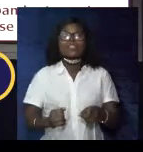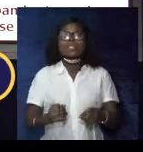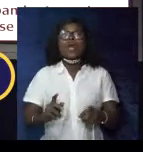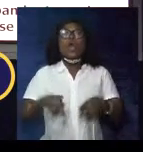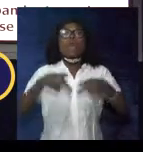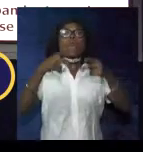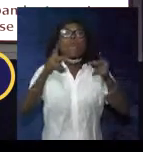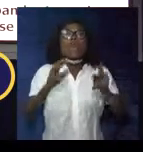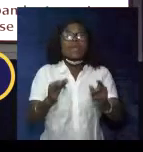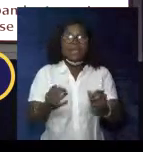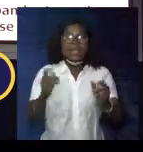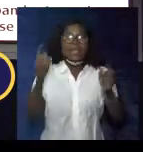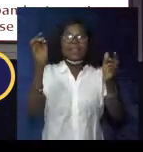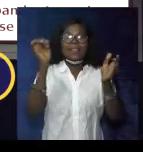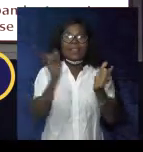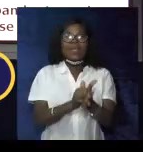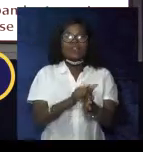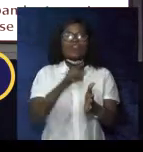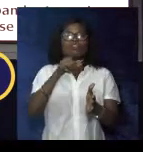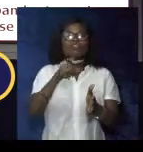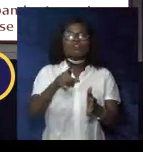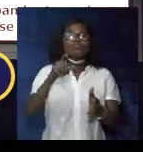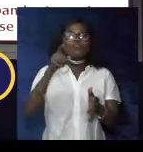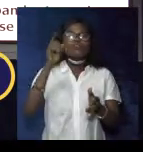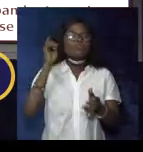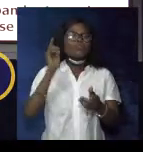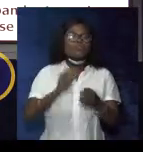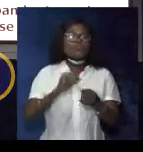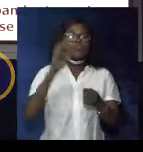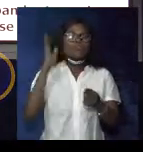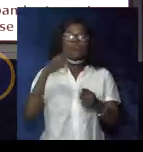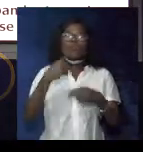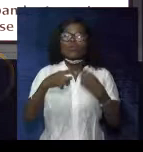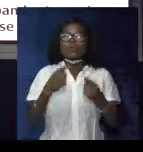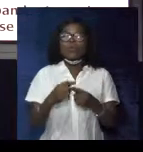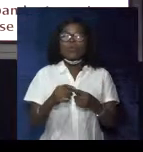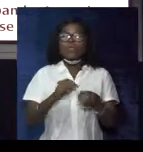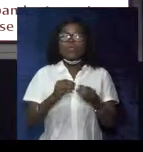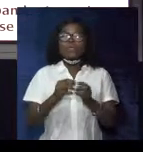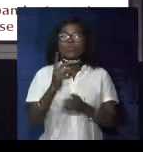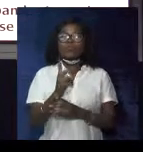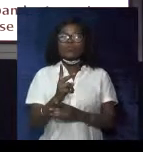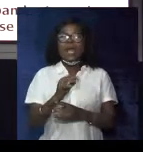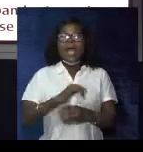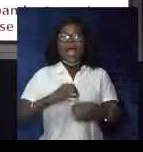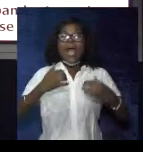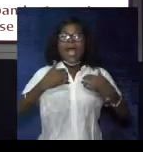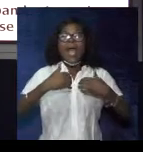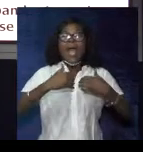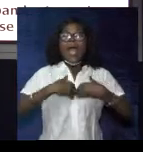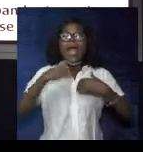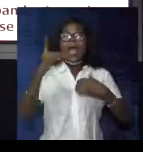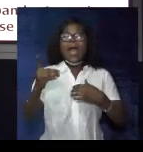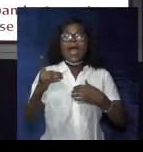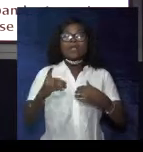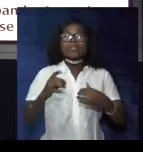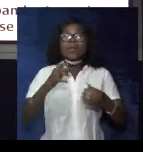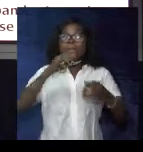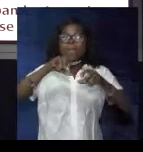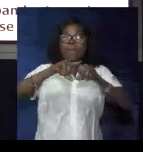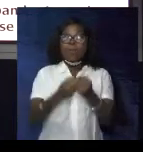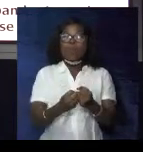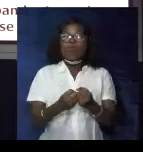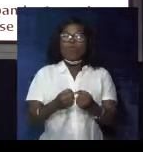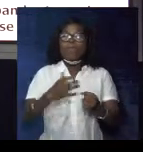that. She promised to go, provided that you two will go. Number 2, I had broken